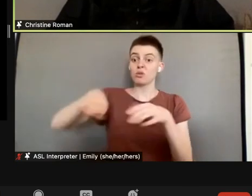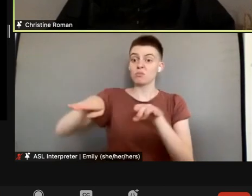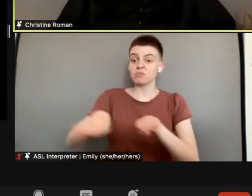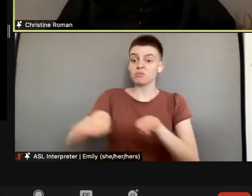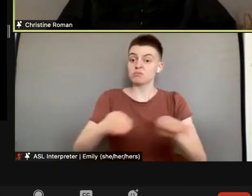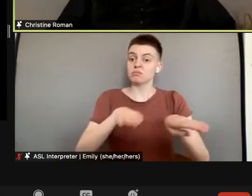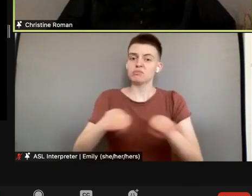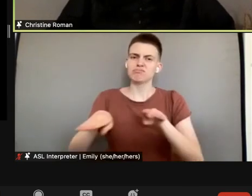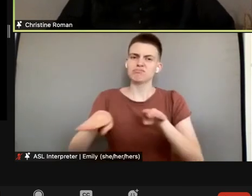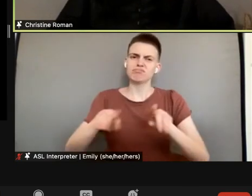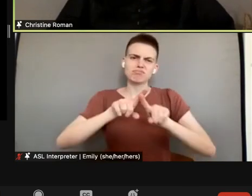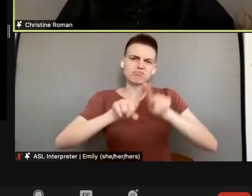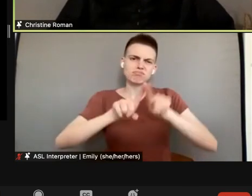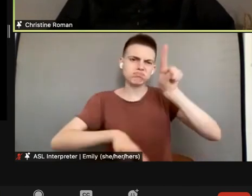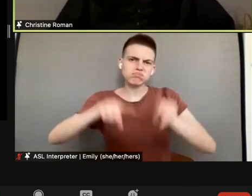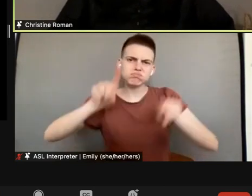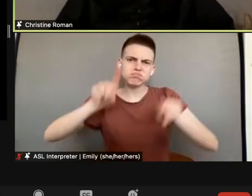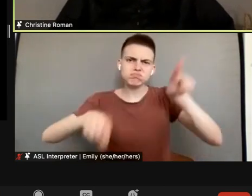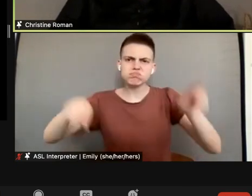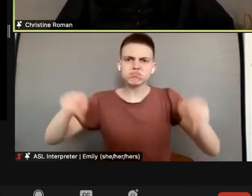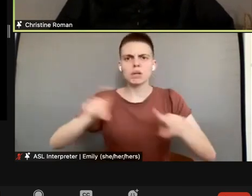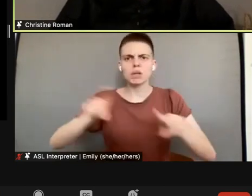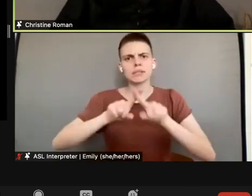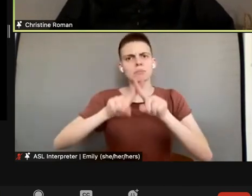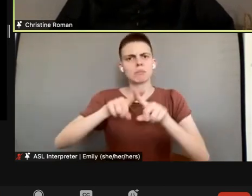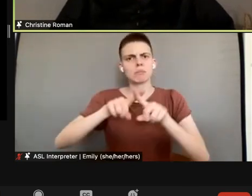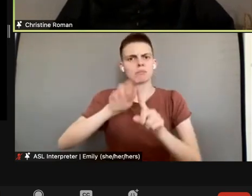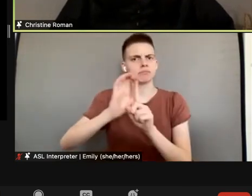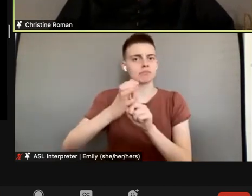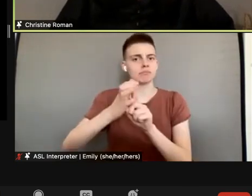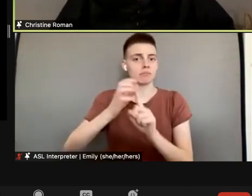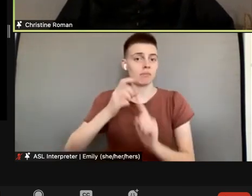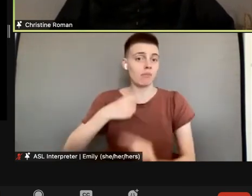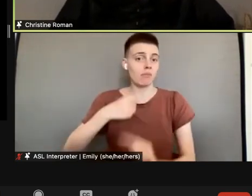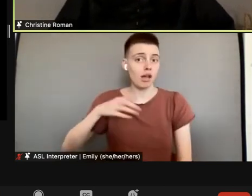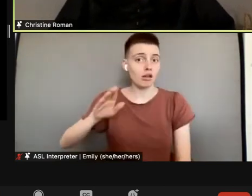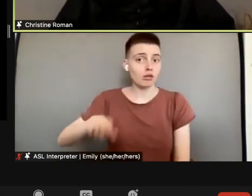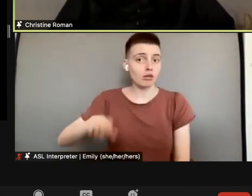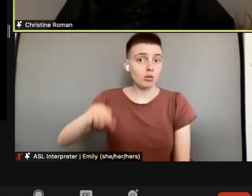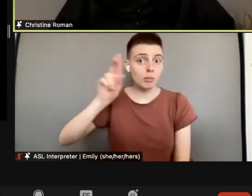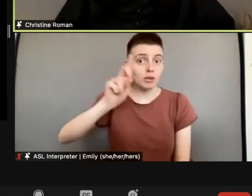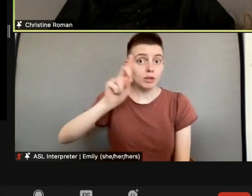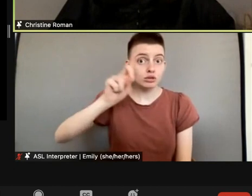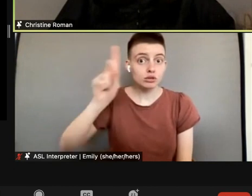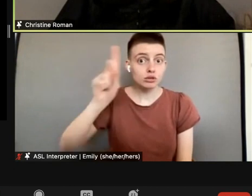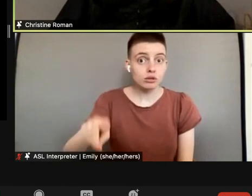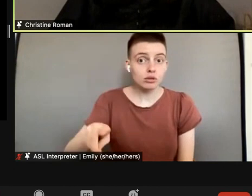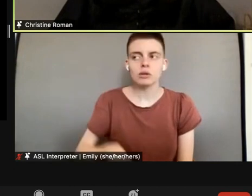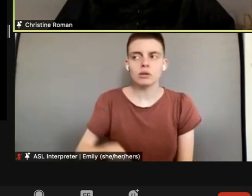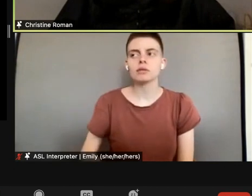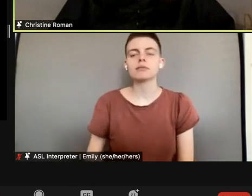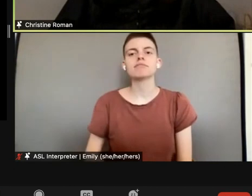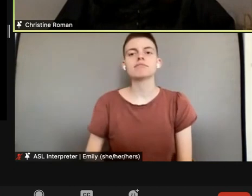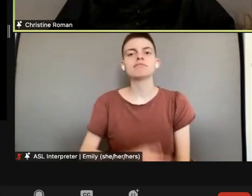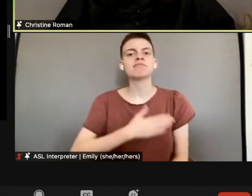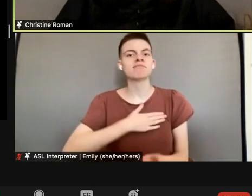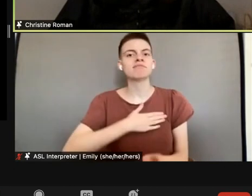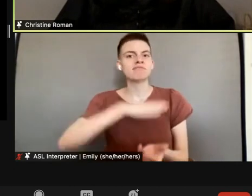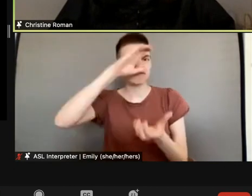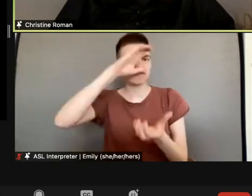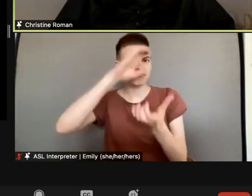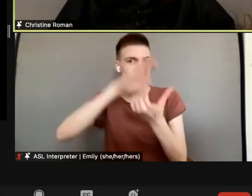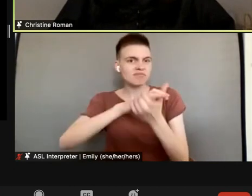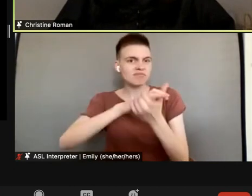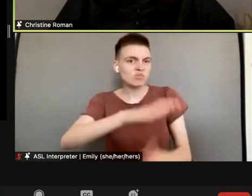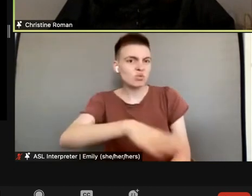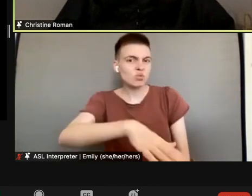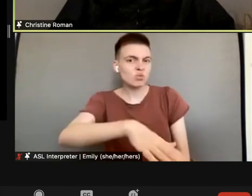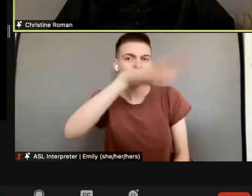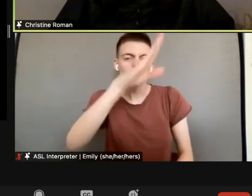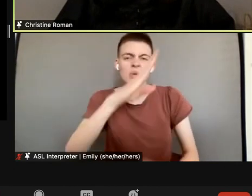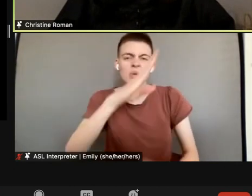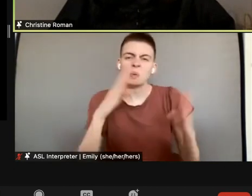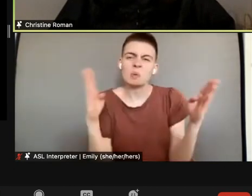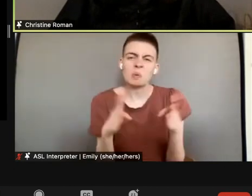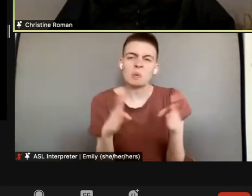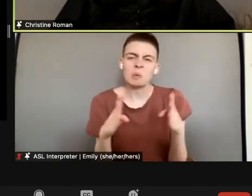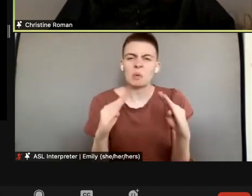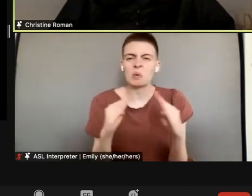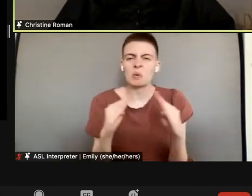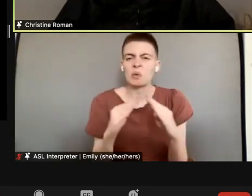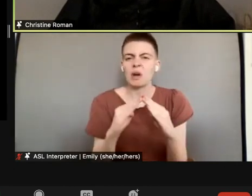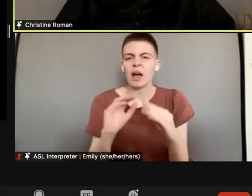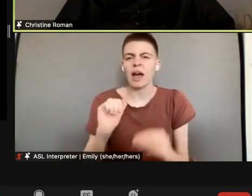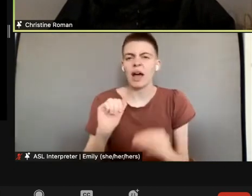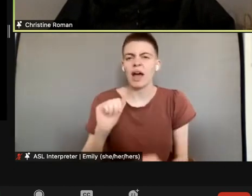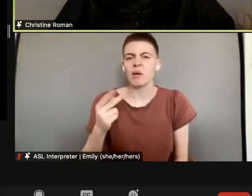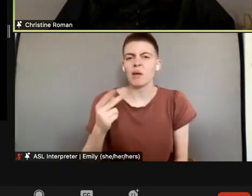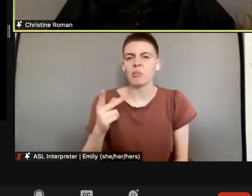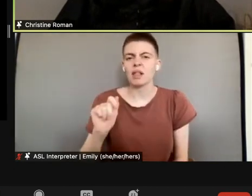really cultural. I was raised in Detroit. My husband was raised in a little town in Appalachia. And